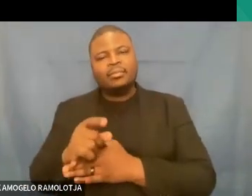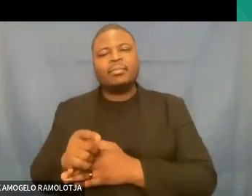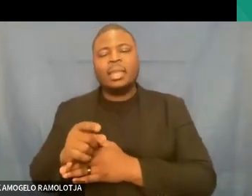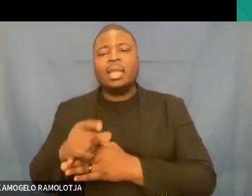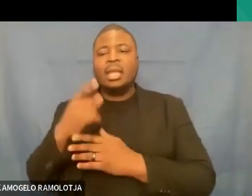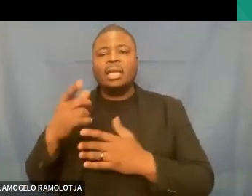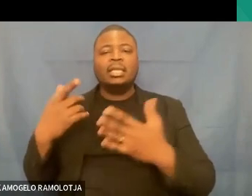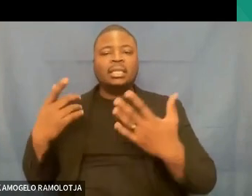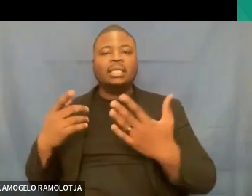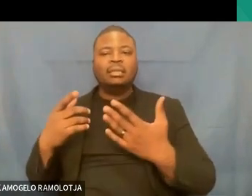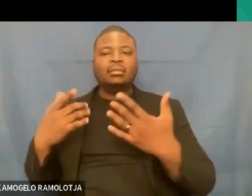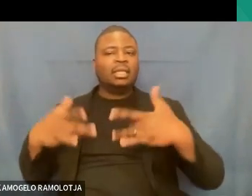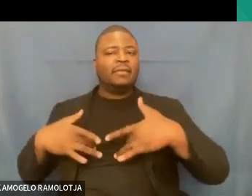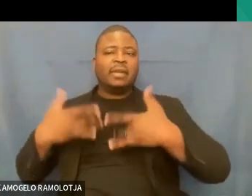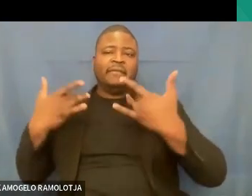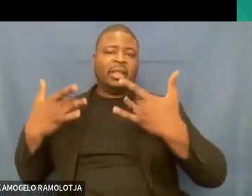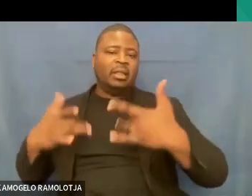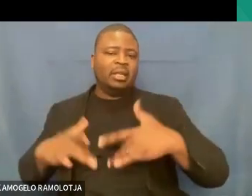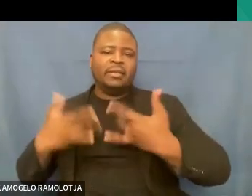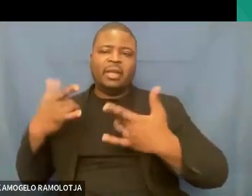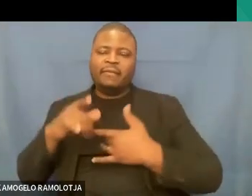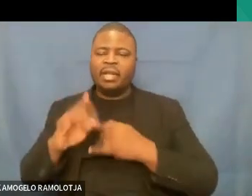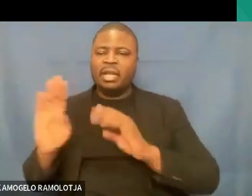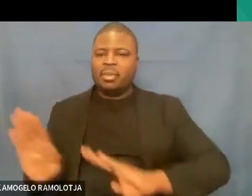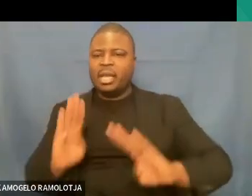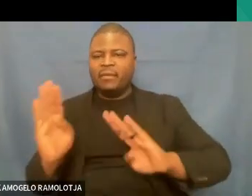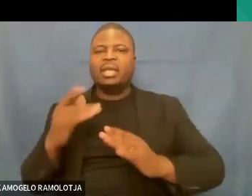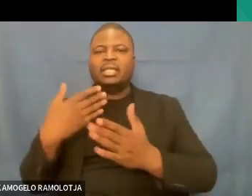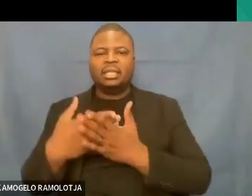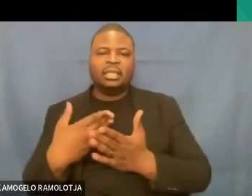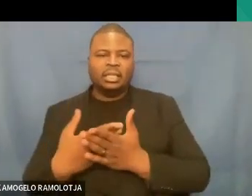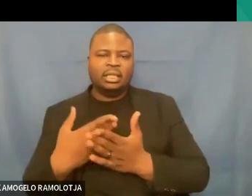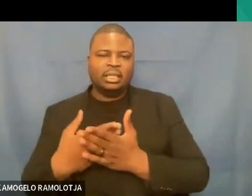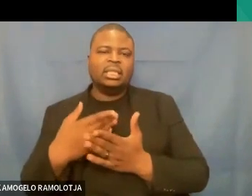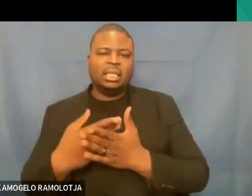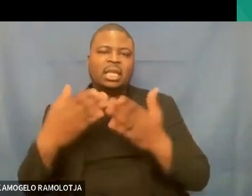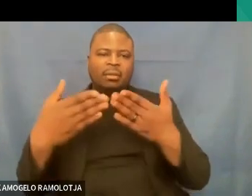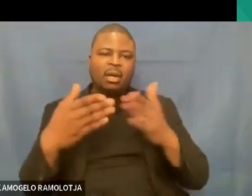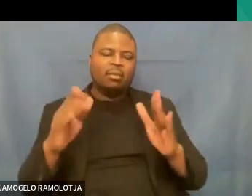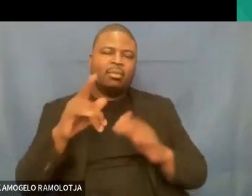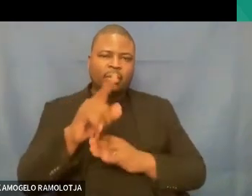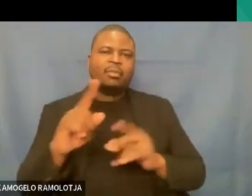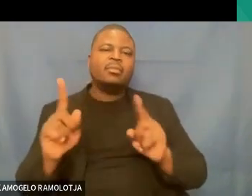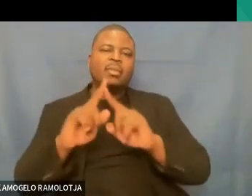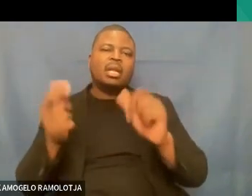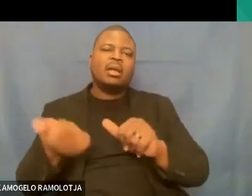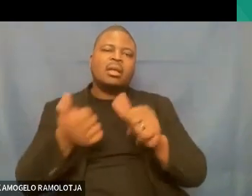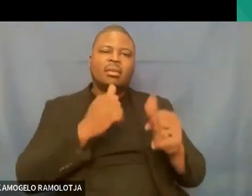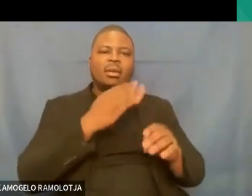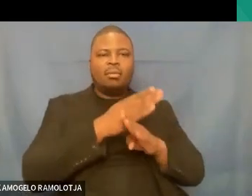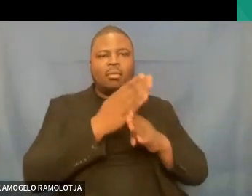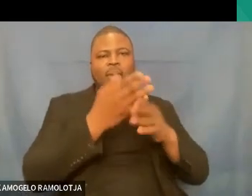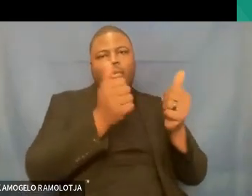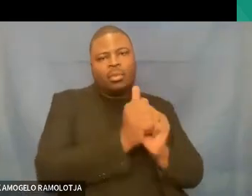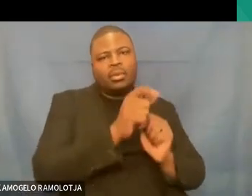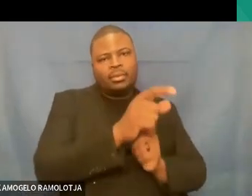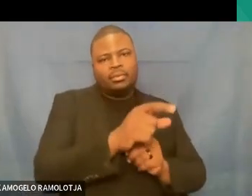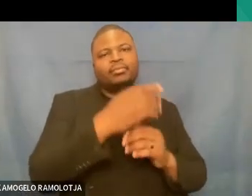behaviors. I think this I won't touch on. I think the colleagues before me did such a good job in ensuring that it is